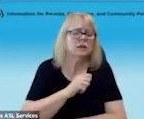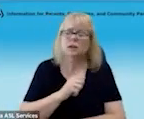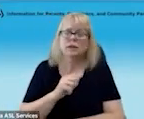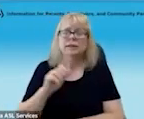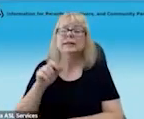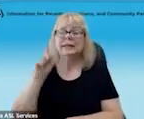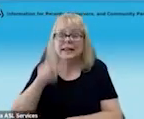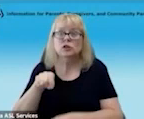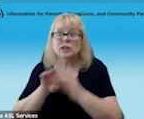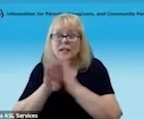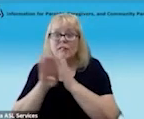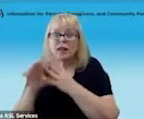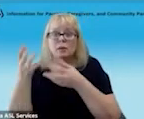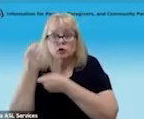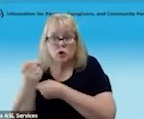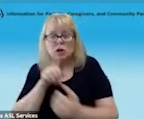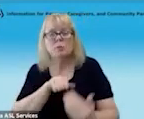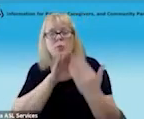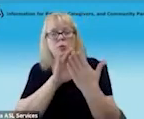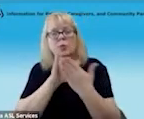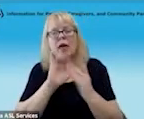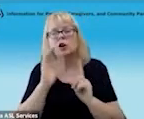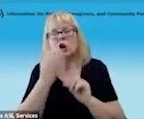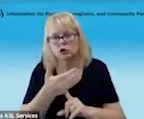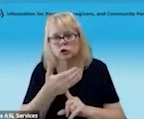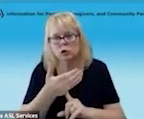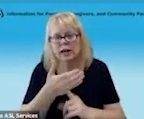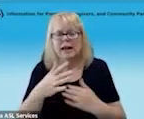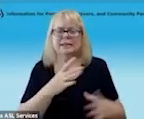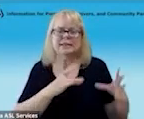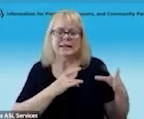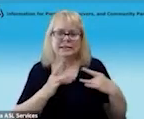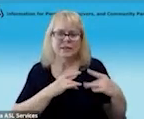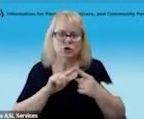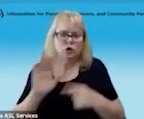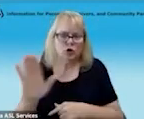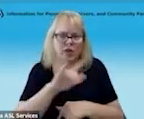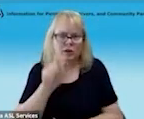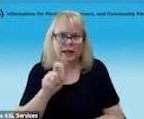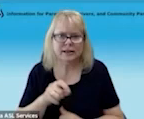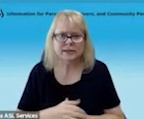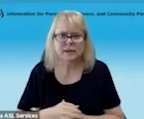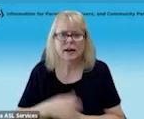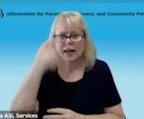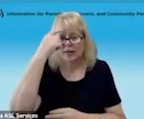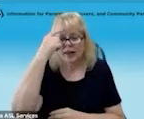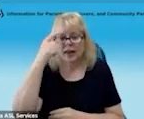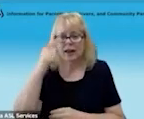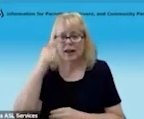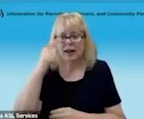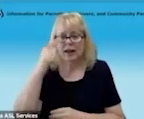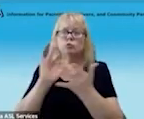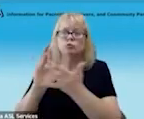to 2, 9 to 2 is not working for our working families, or working families can miss work. That will develop trust, and